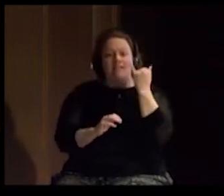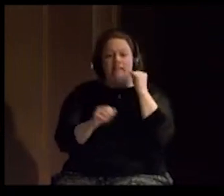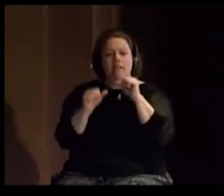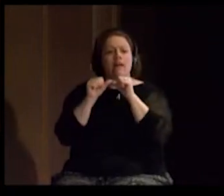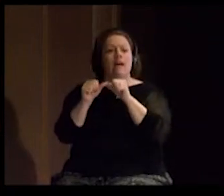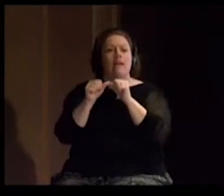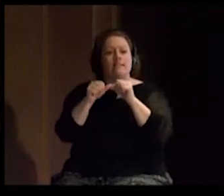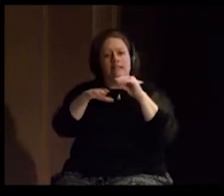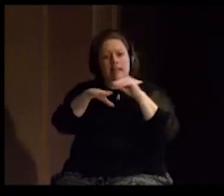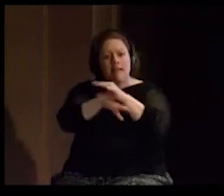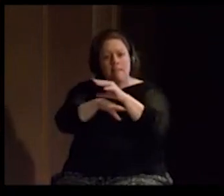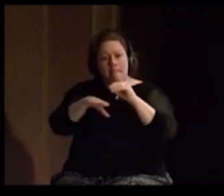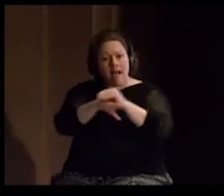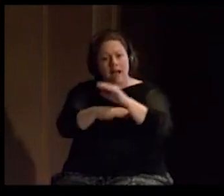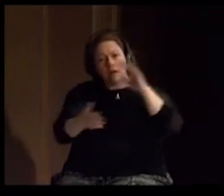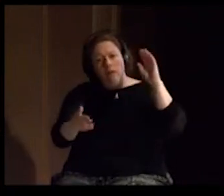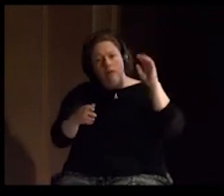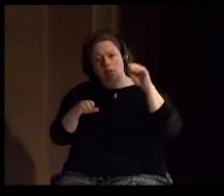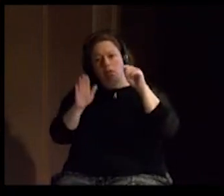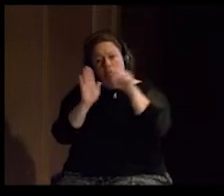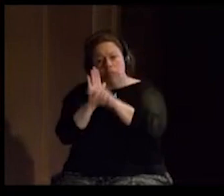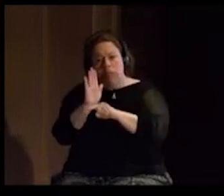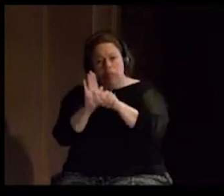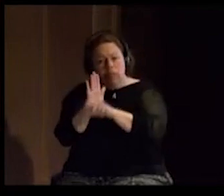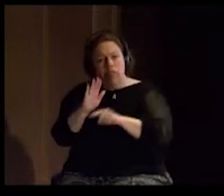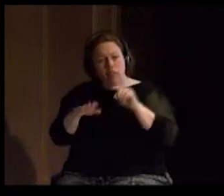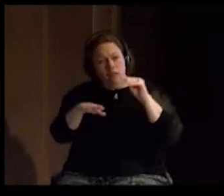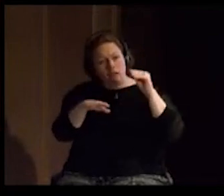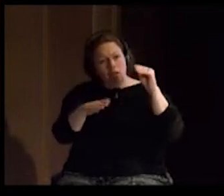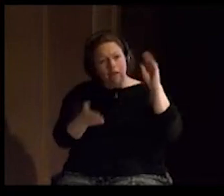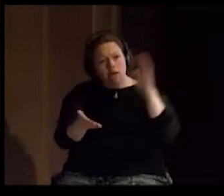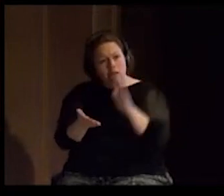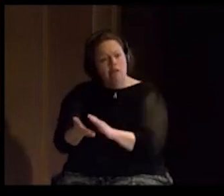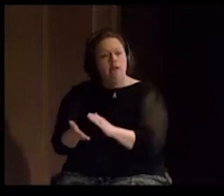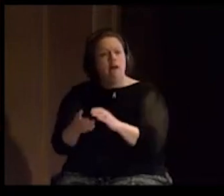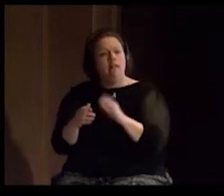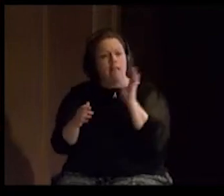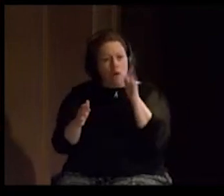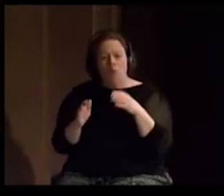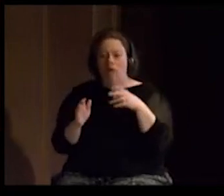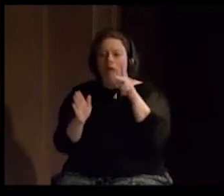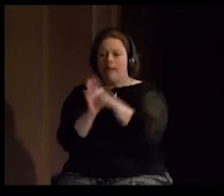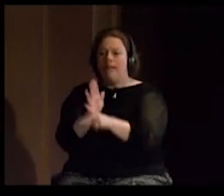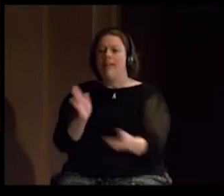for example, right? So we have to think about all of those sides of the equation.